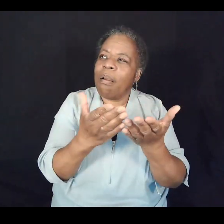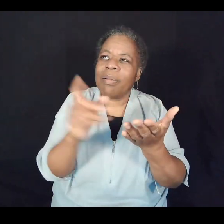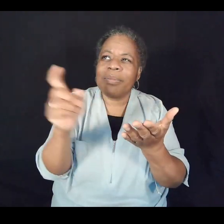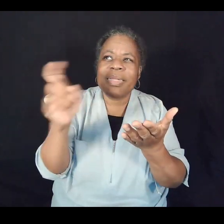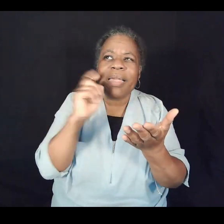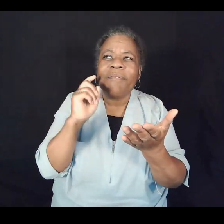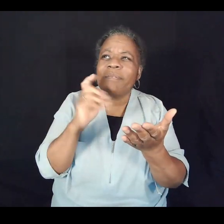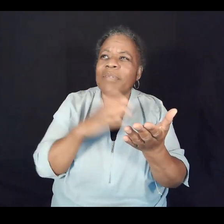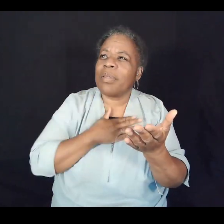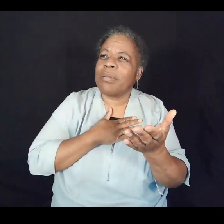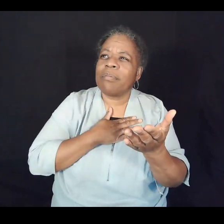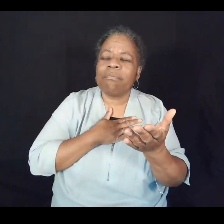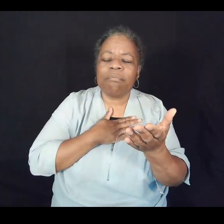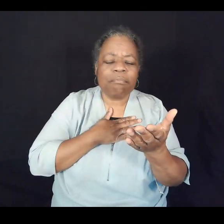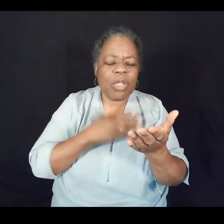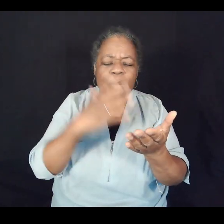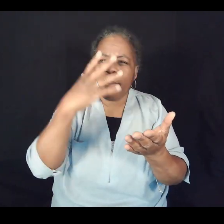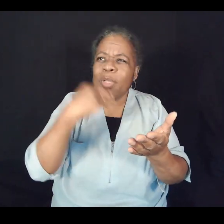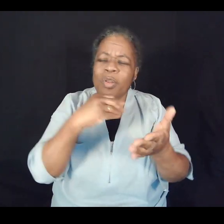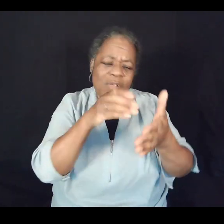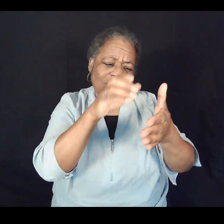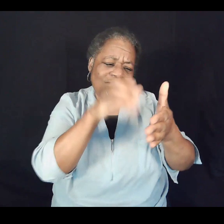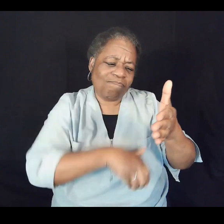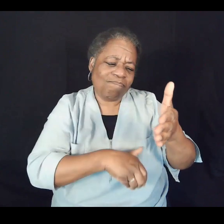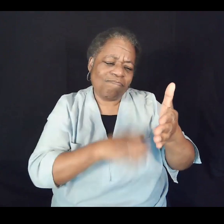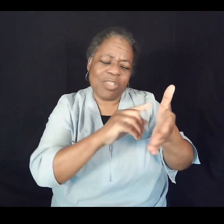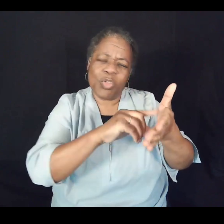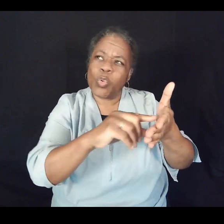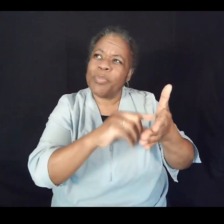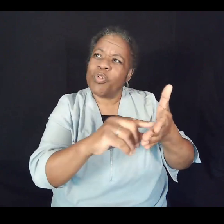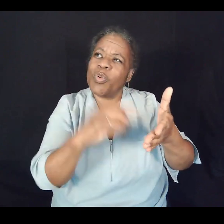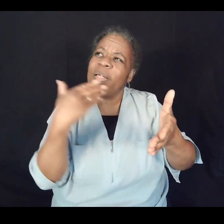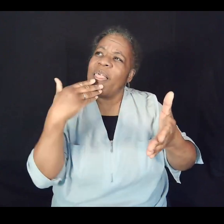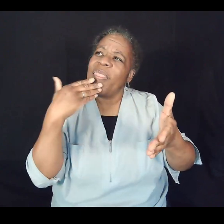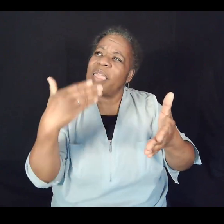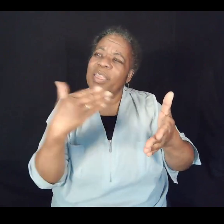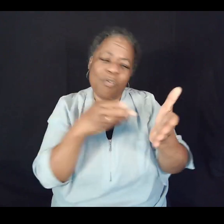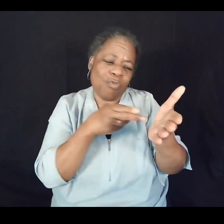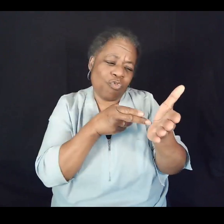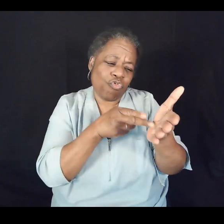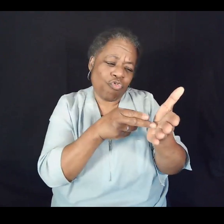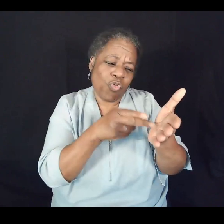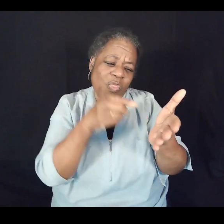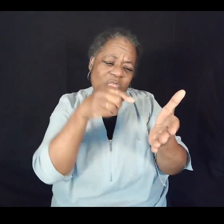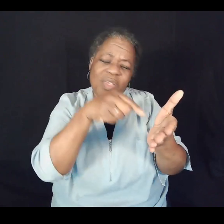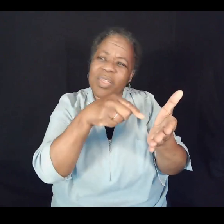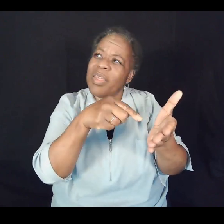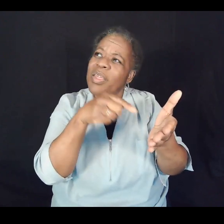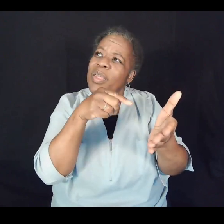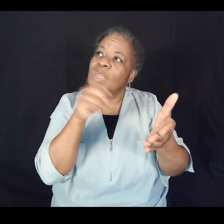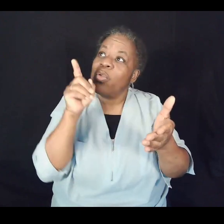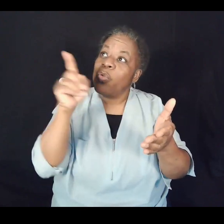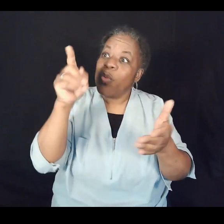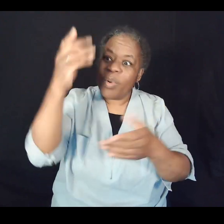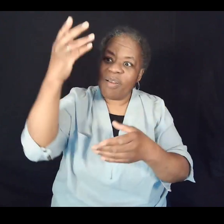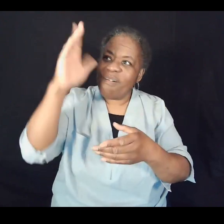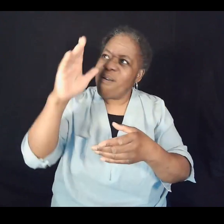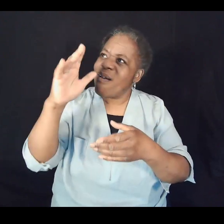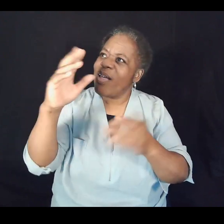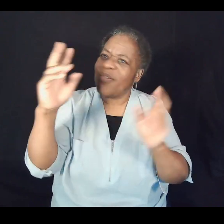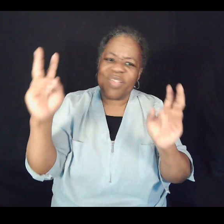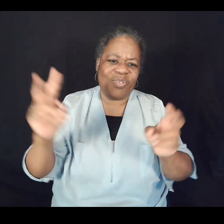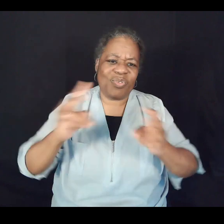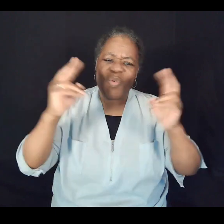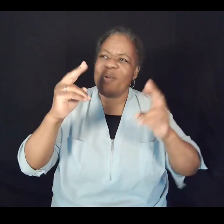Scripture. And we're thankful for the truth that is contained in it, that you are a God that is victorious. And